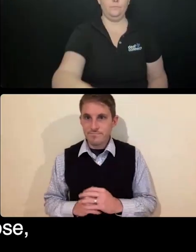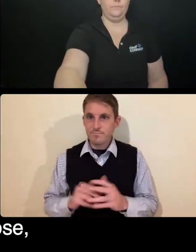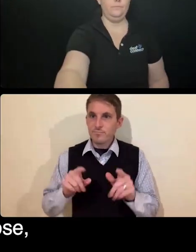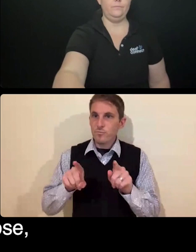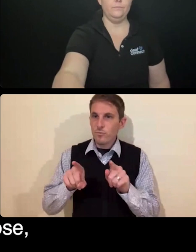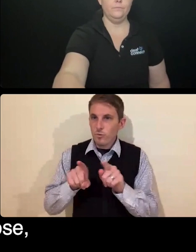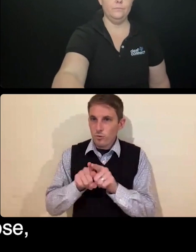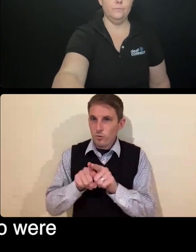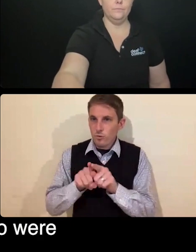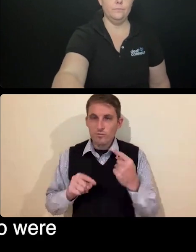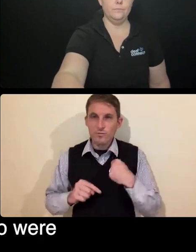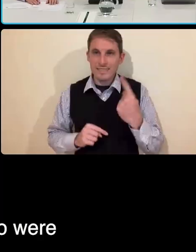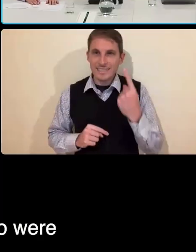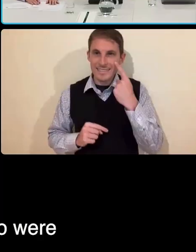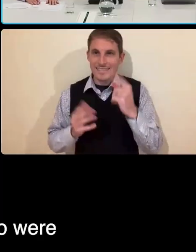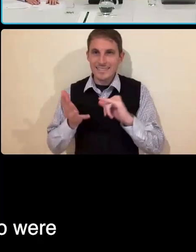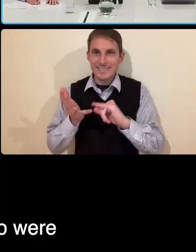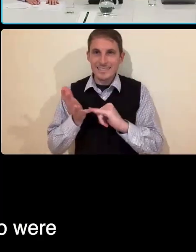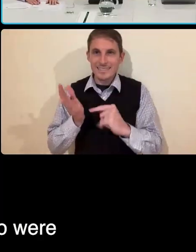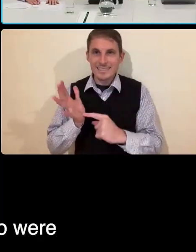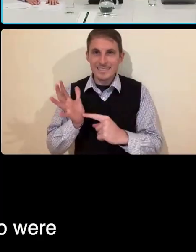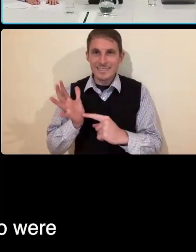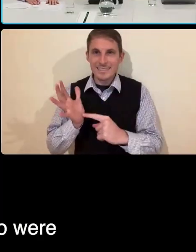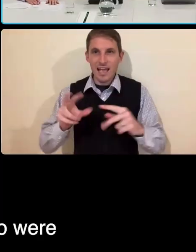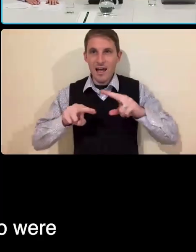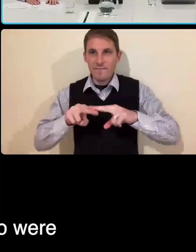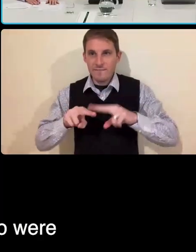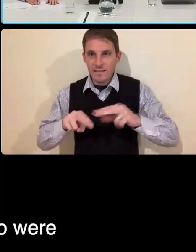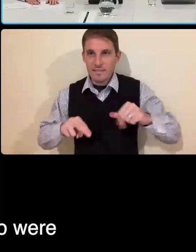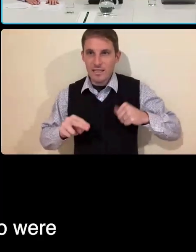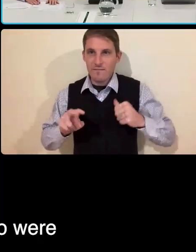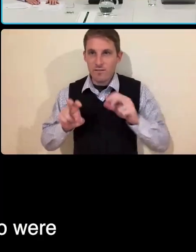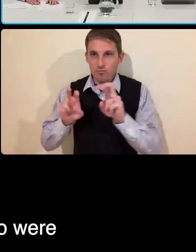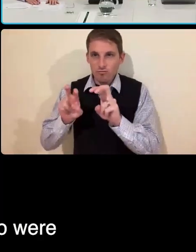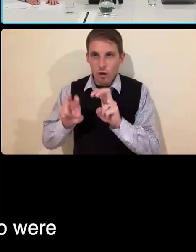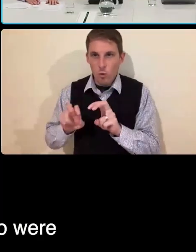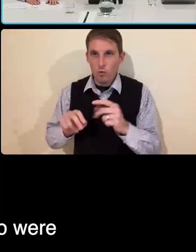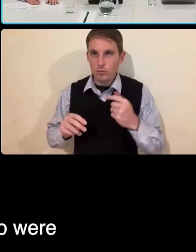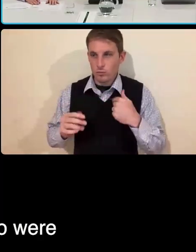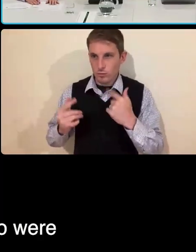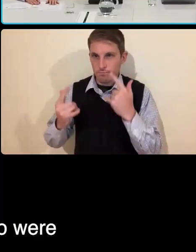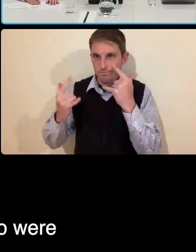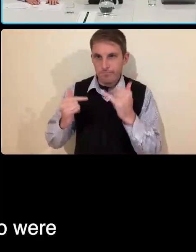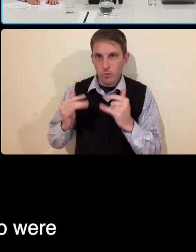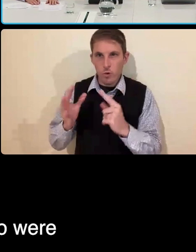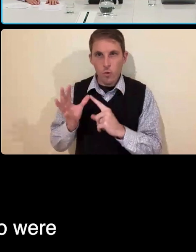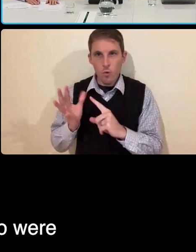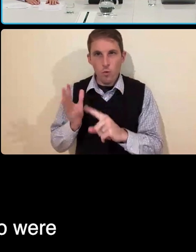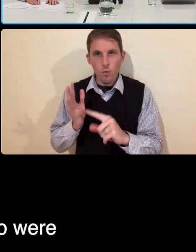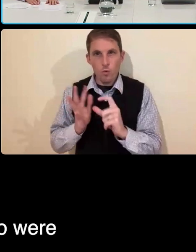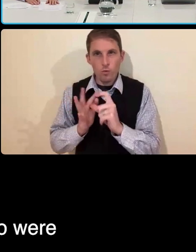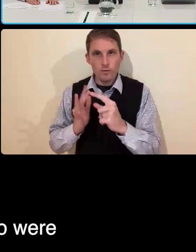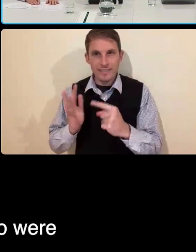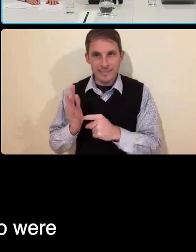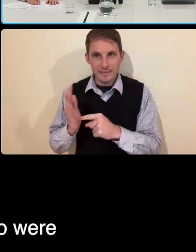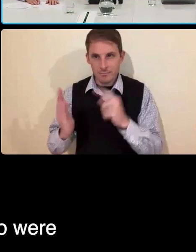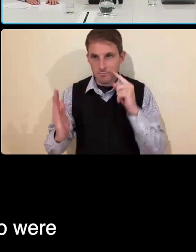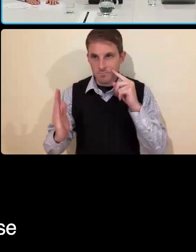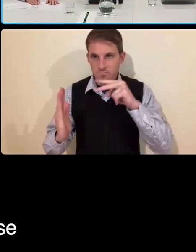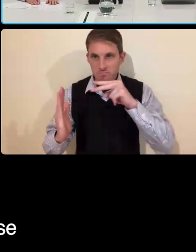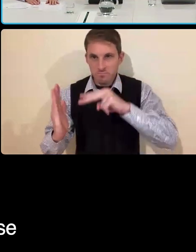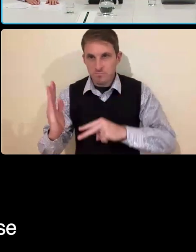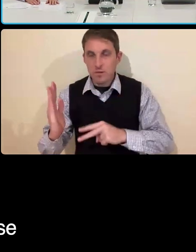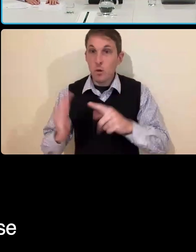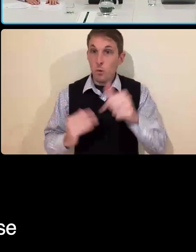and auditing those. And you'll be looking at where employed, the number of staff